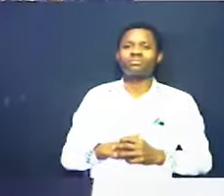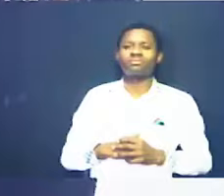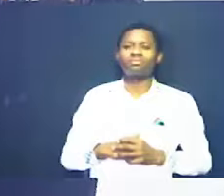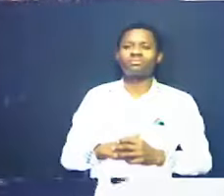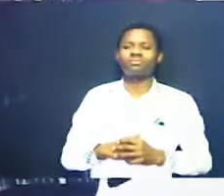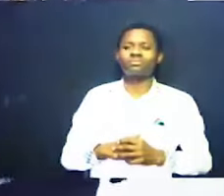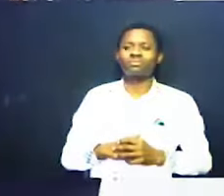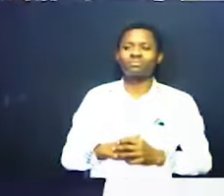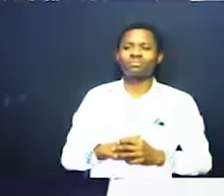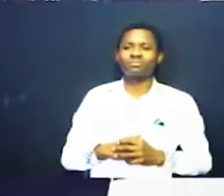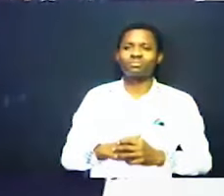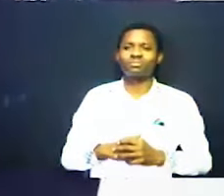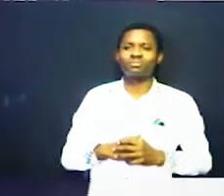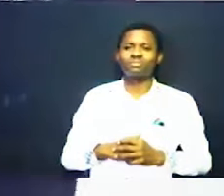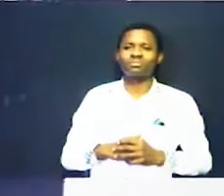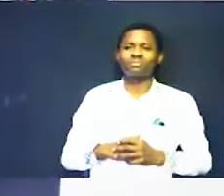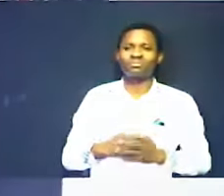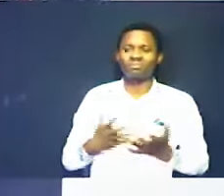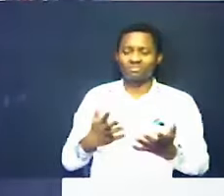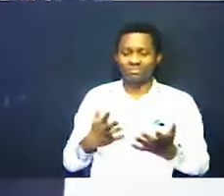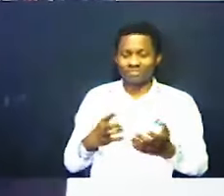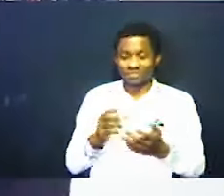verse